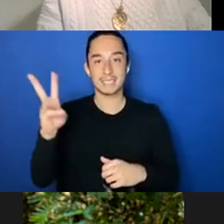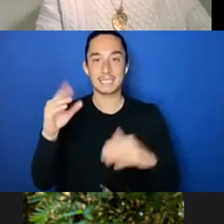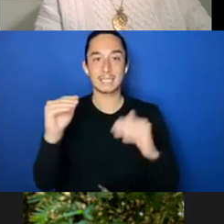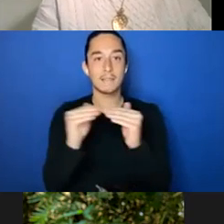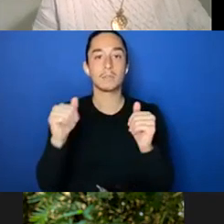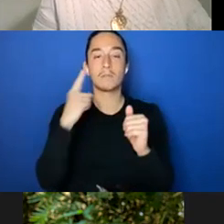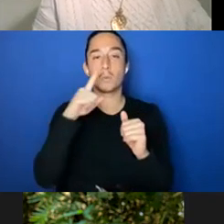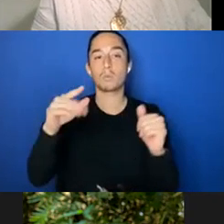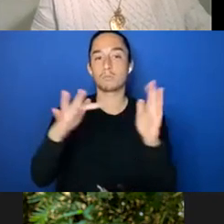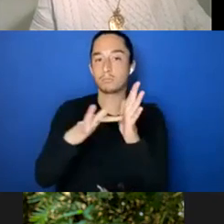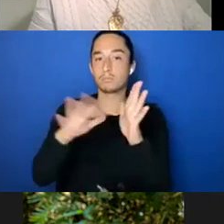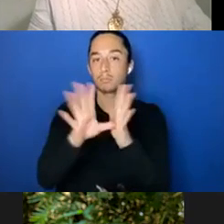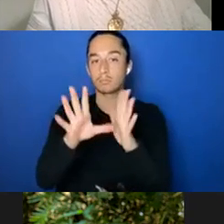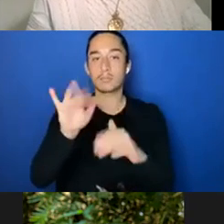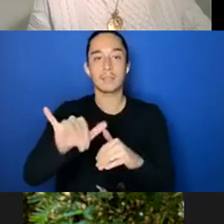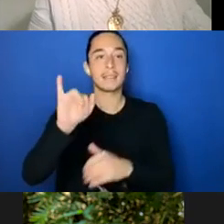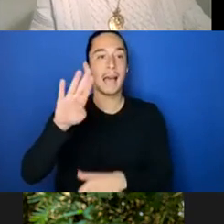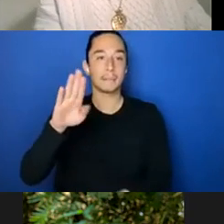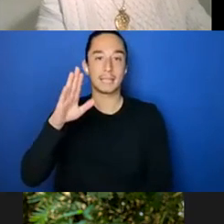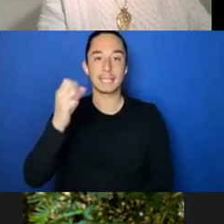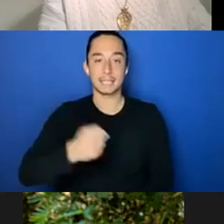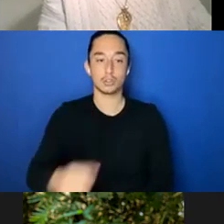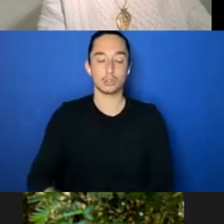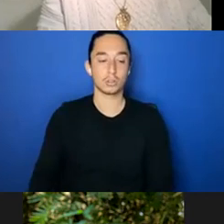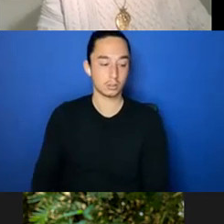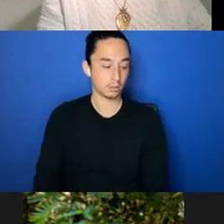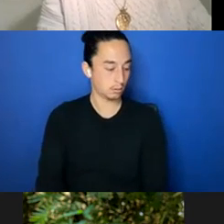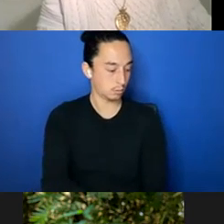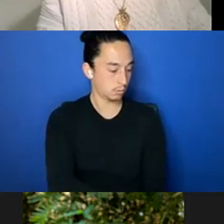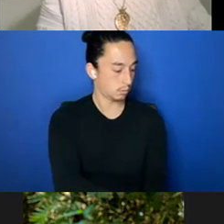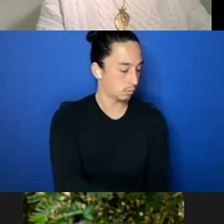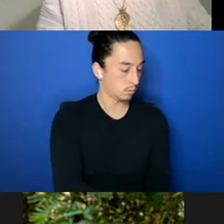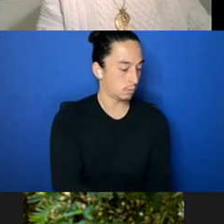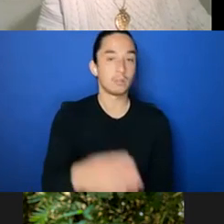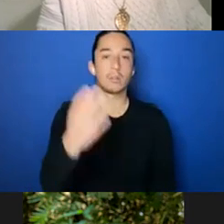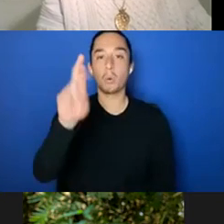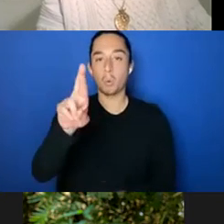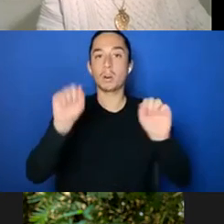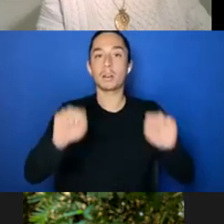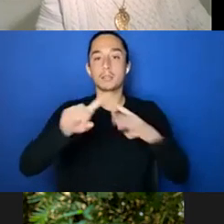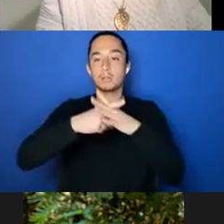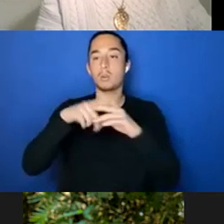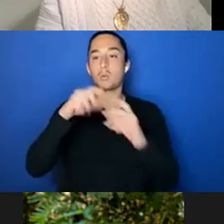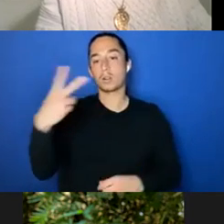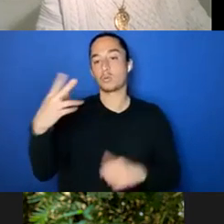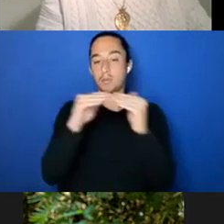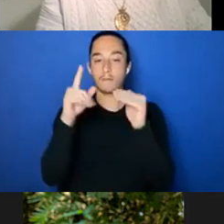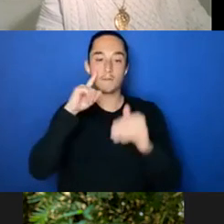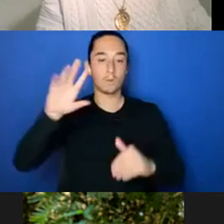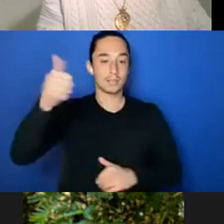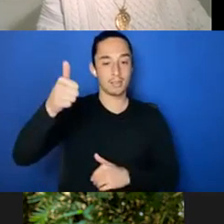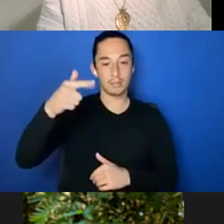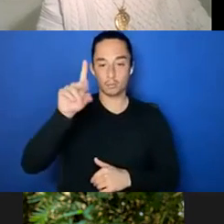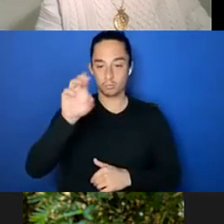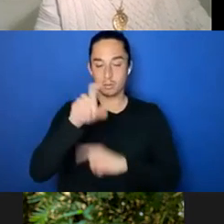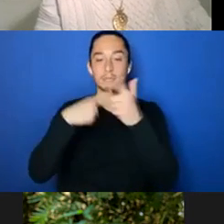and 12, which are the IB years. Or they can start their 1-2 level in grade 10 and do